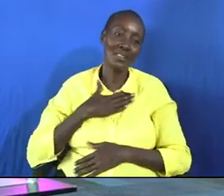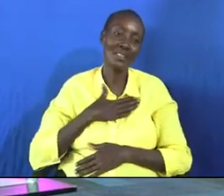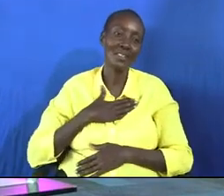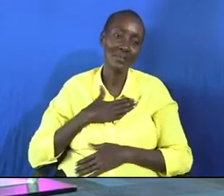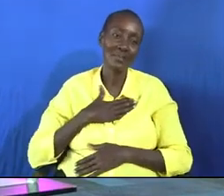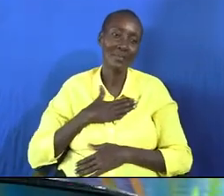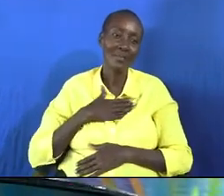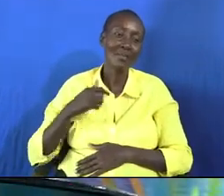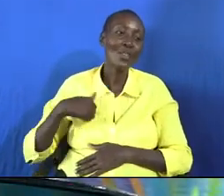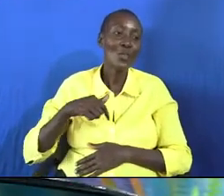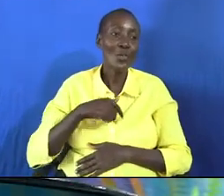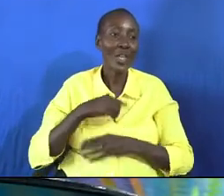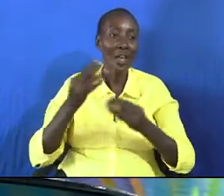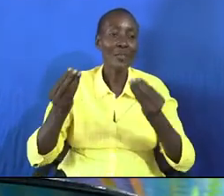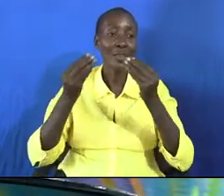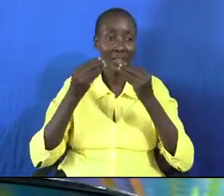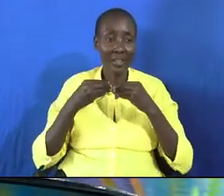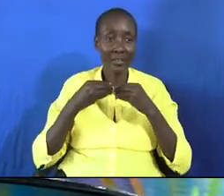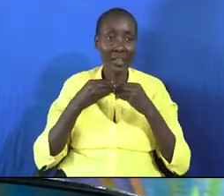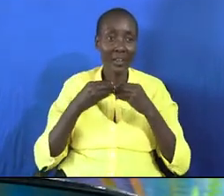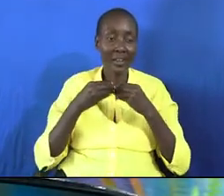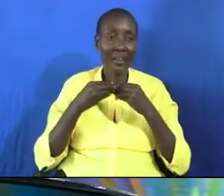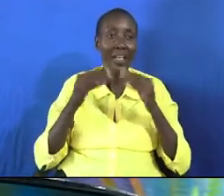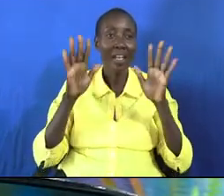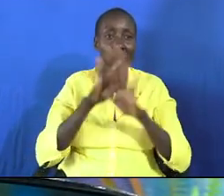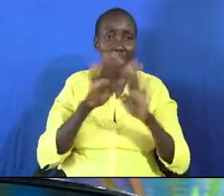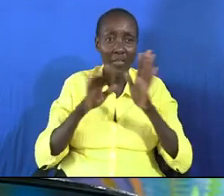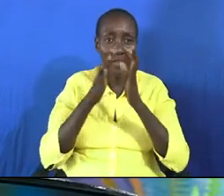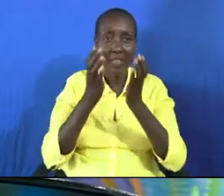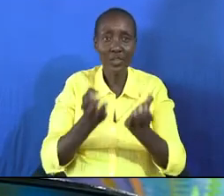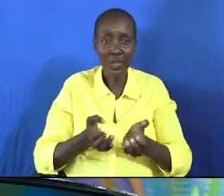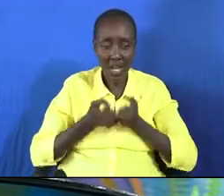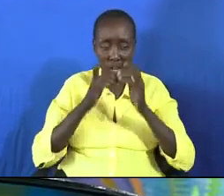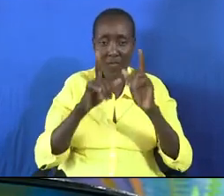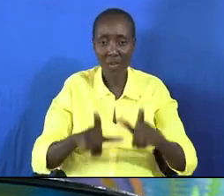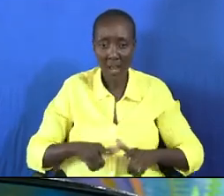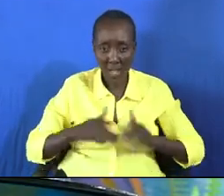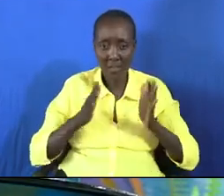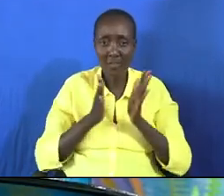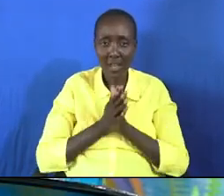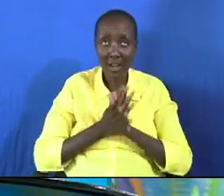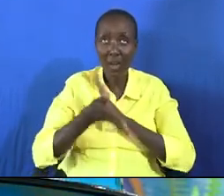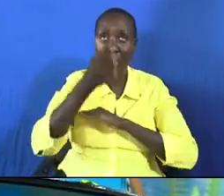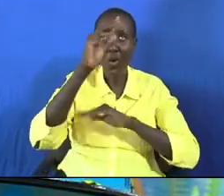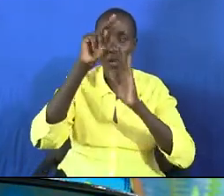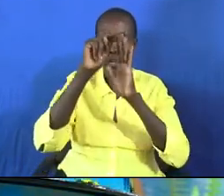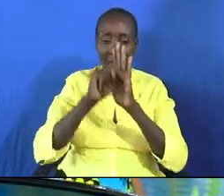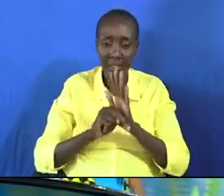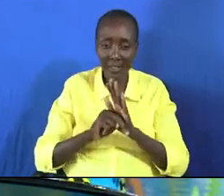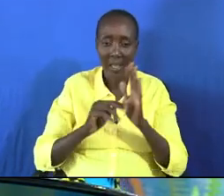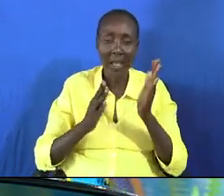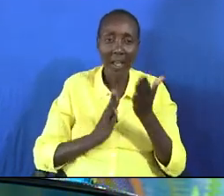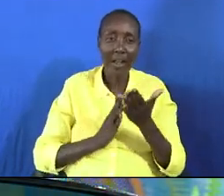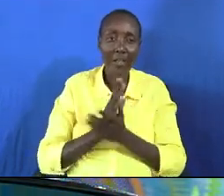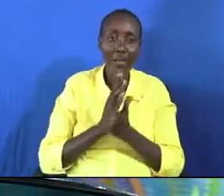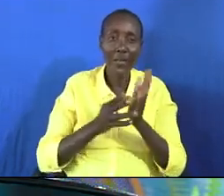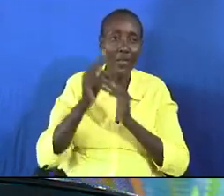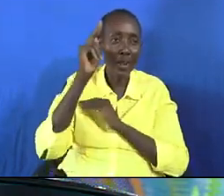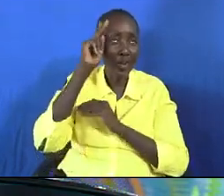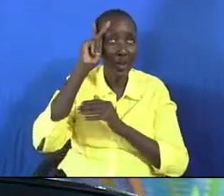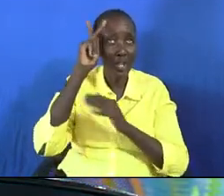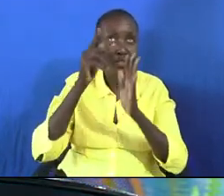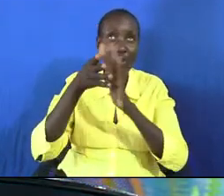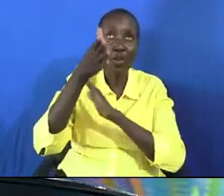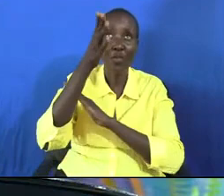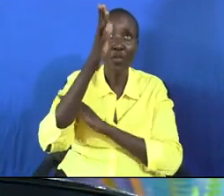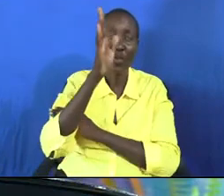So we have been given all that we need for life and godliness, and through the knowledge of God.